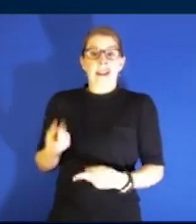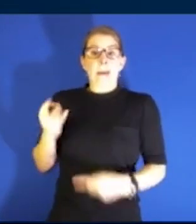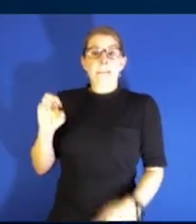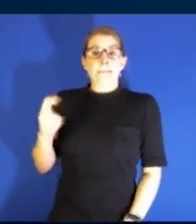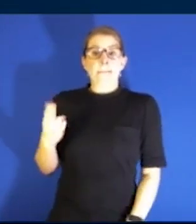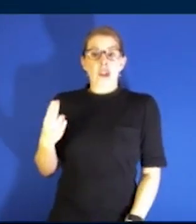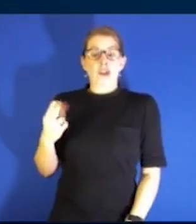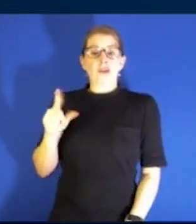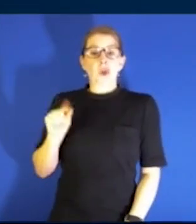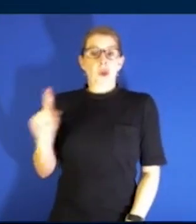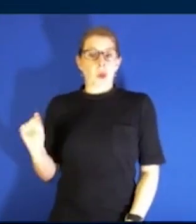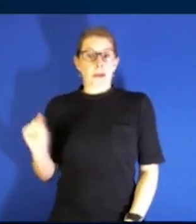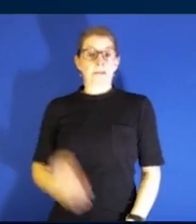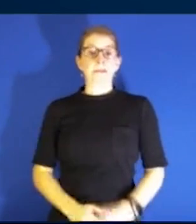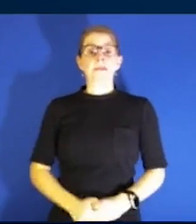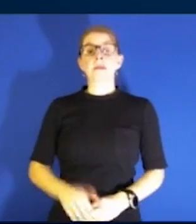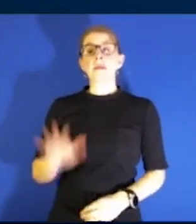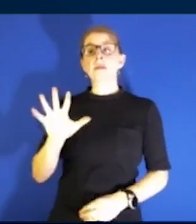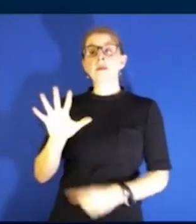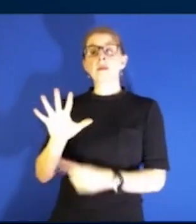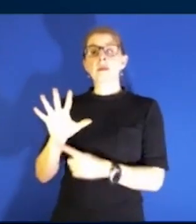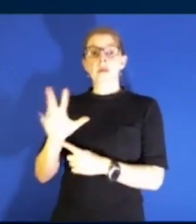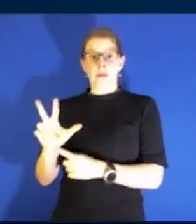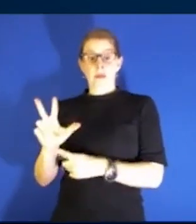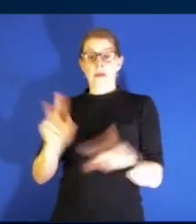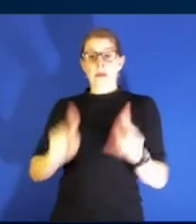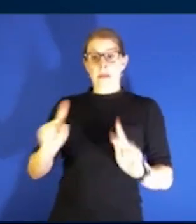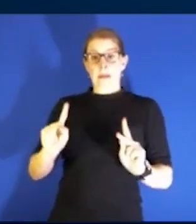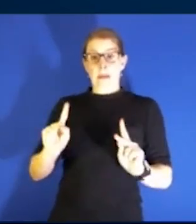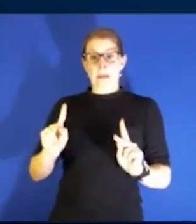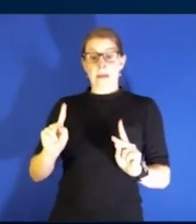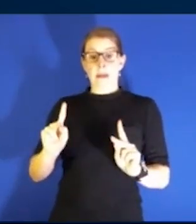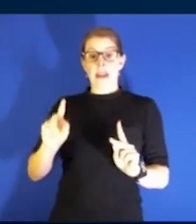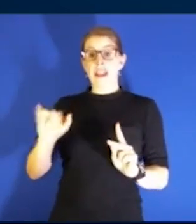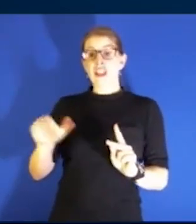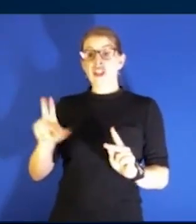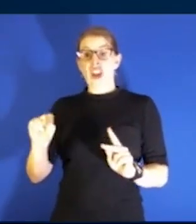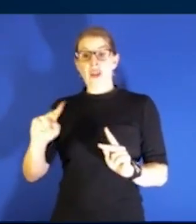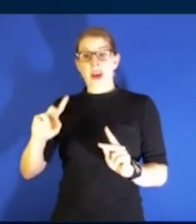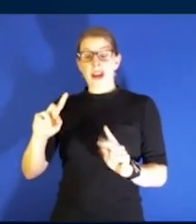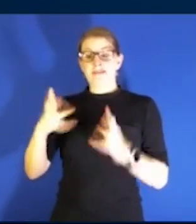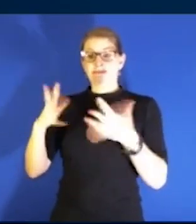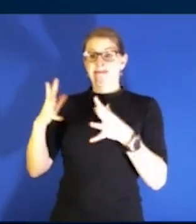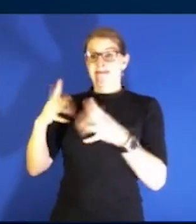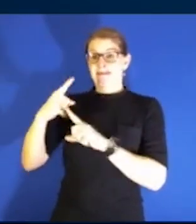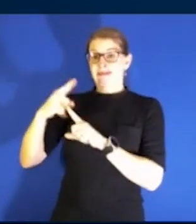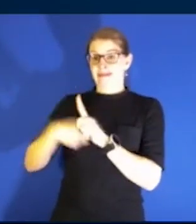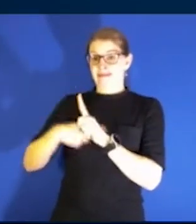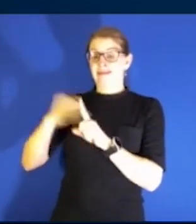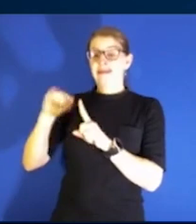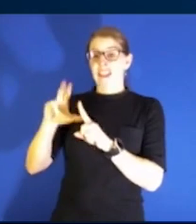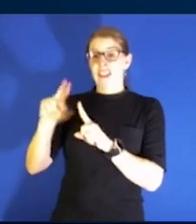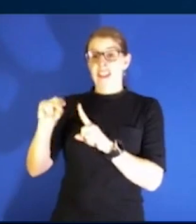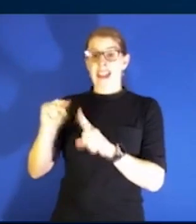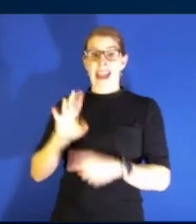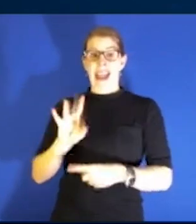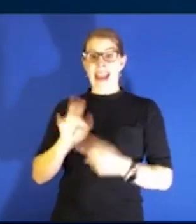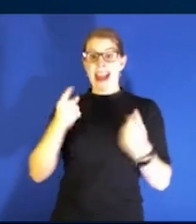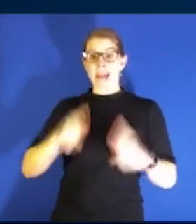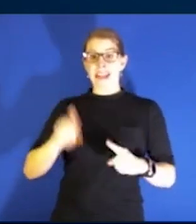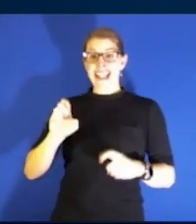2020. 53 people in the month of January alone. 8 of those happening right inside the emergency